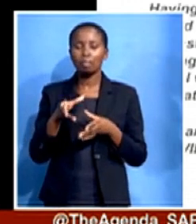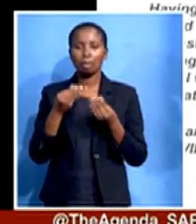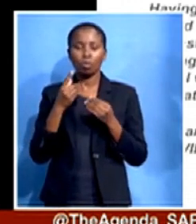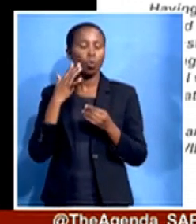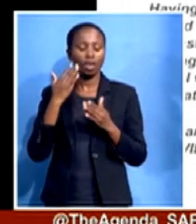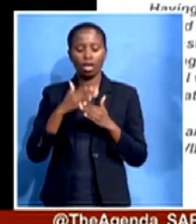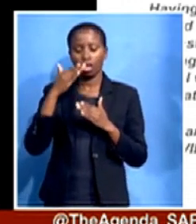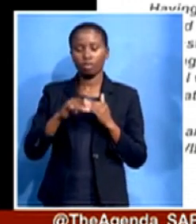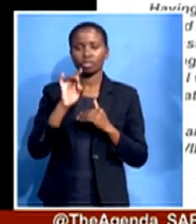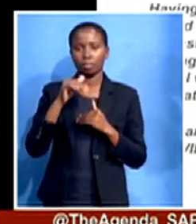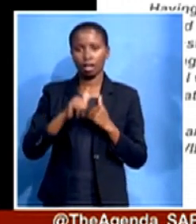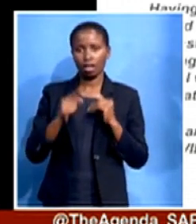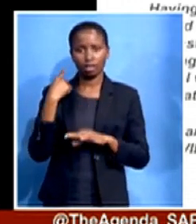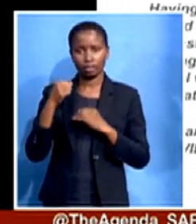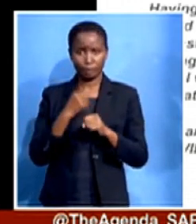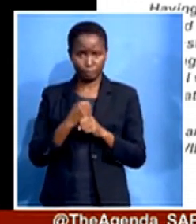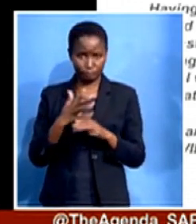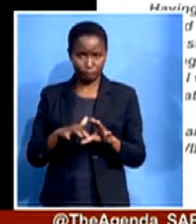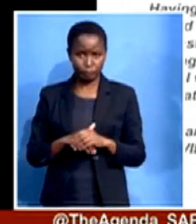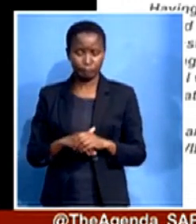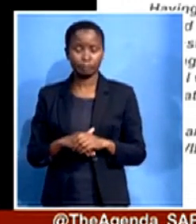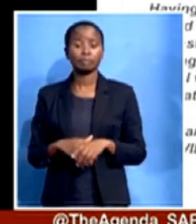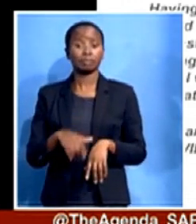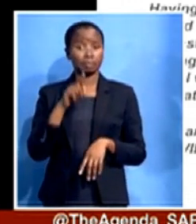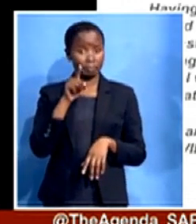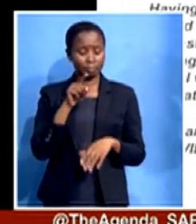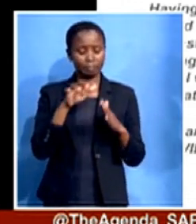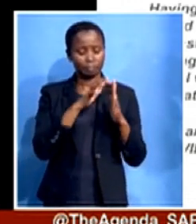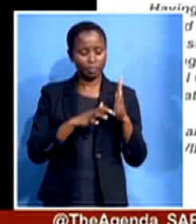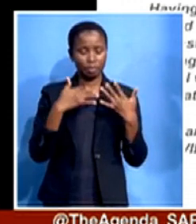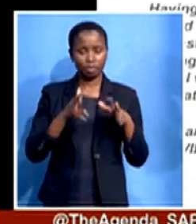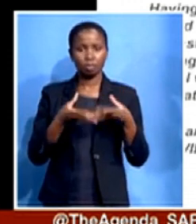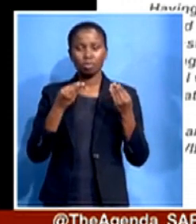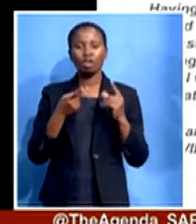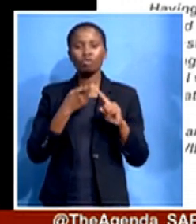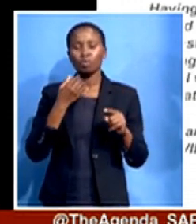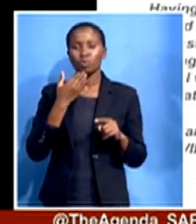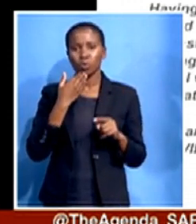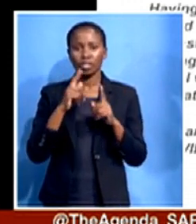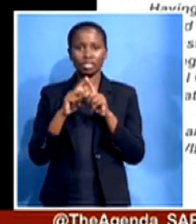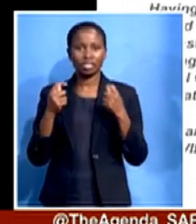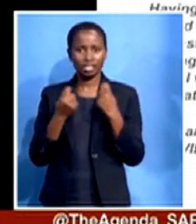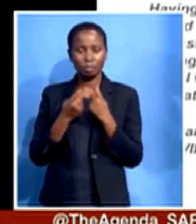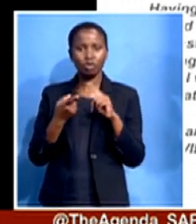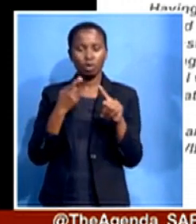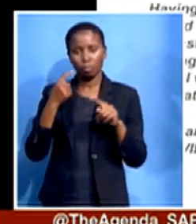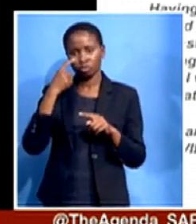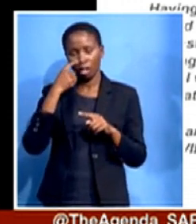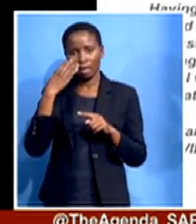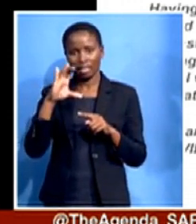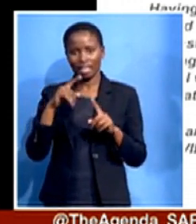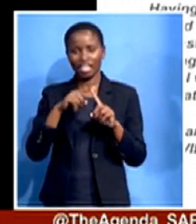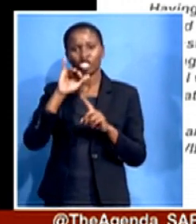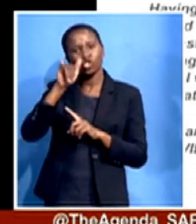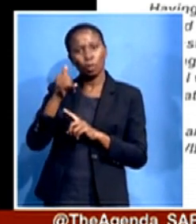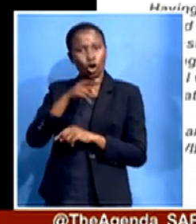testimony that we got from a team that was working at Charlotte Maxeke, Johannesburg Academic Hospital, around